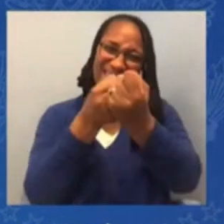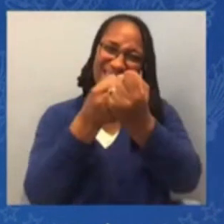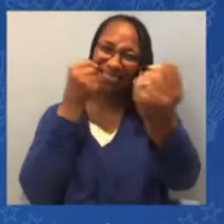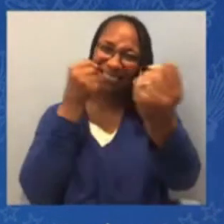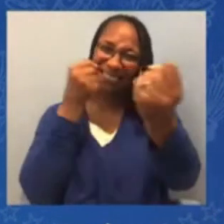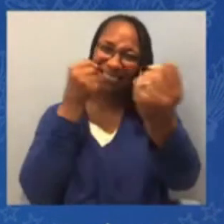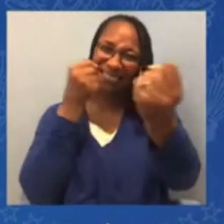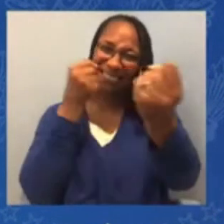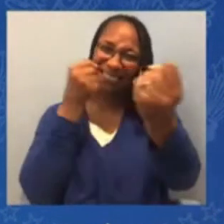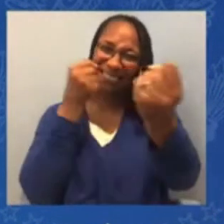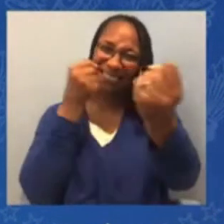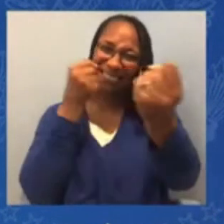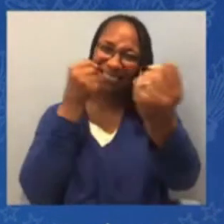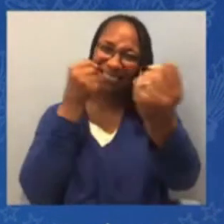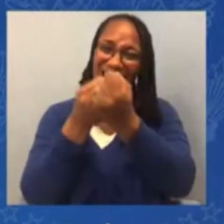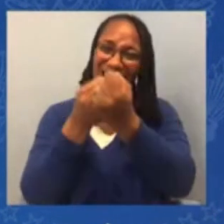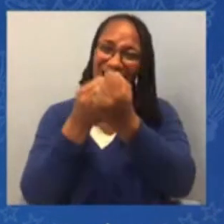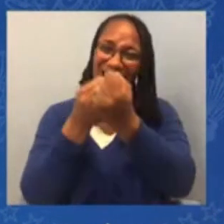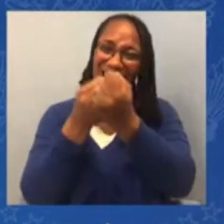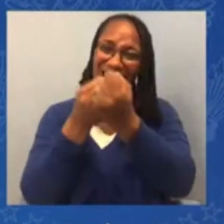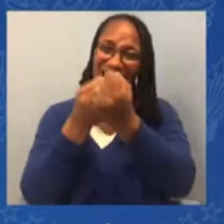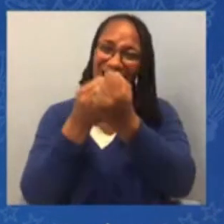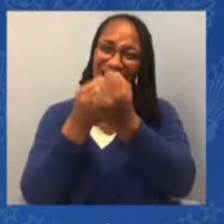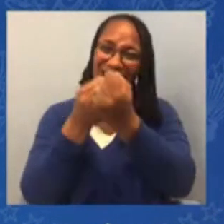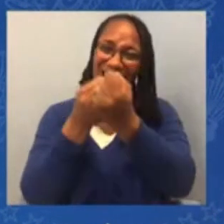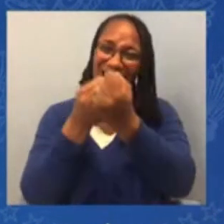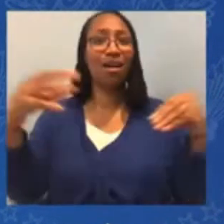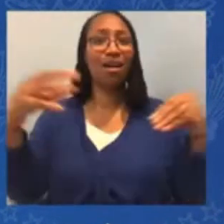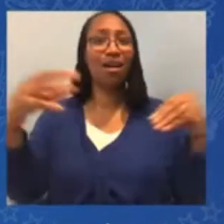not going to be in vain.